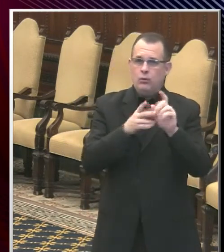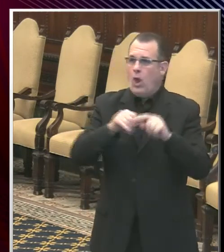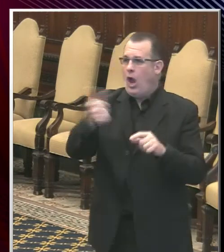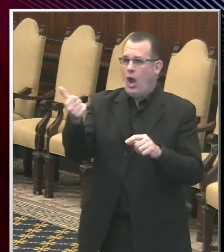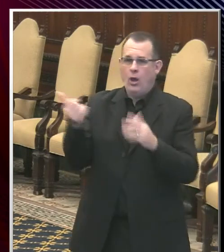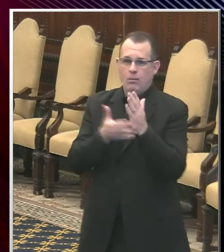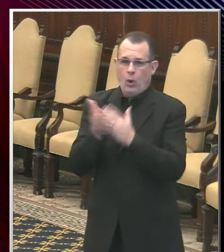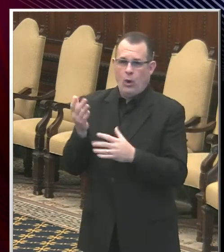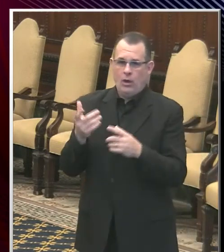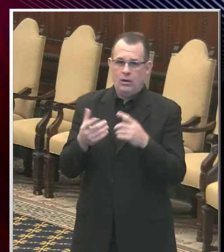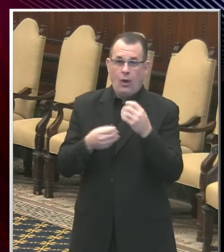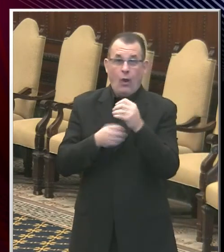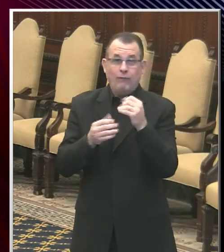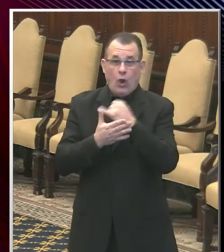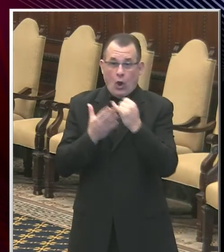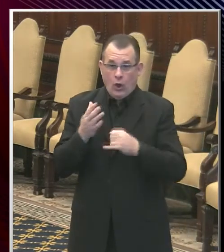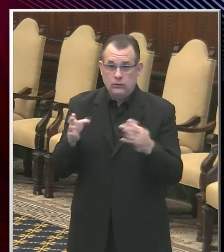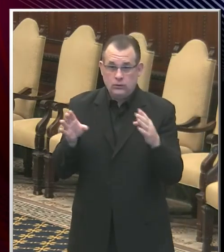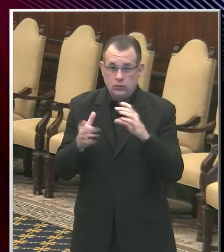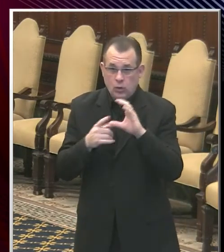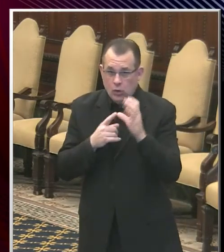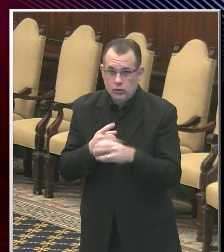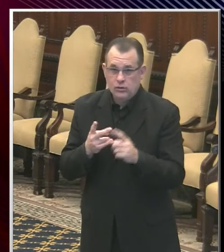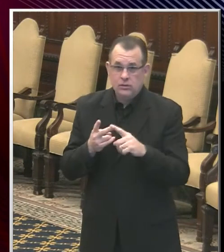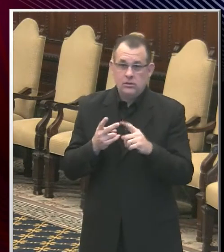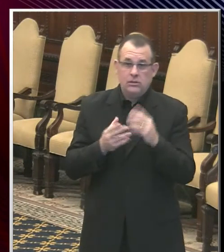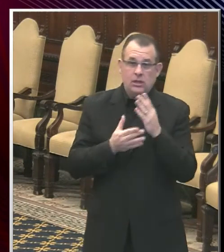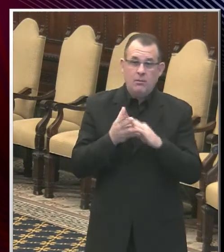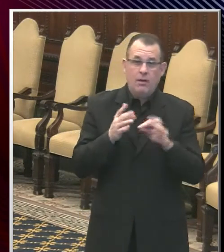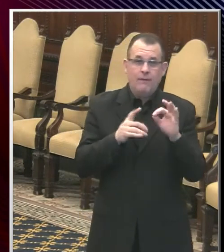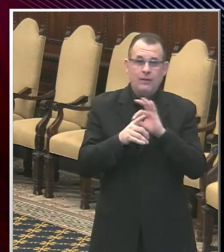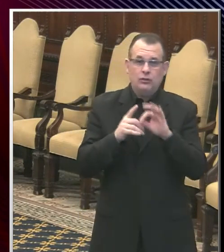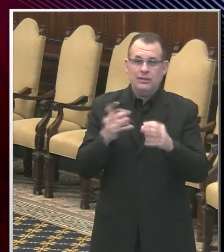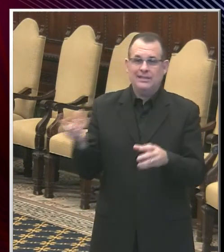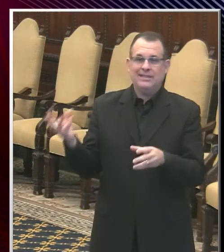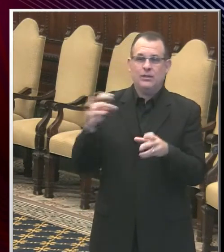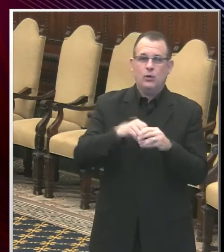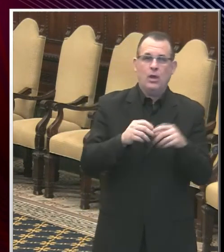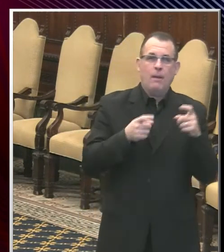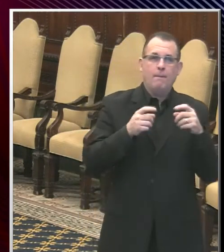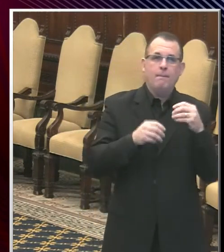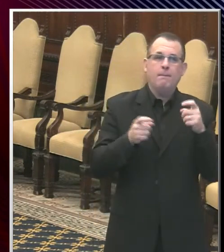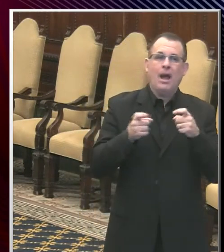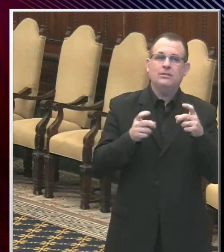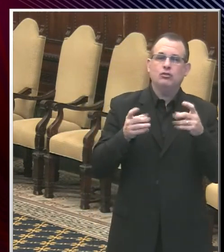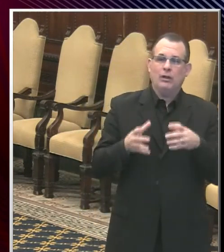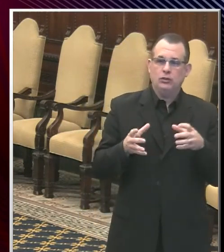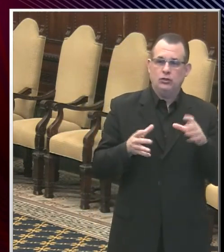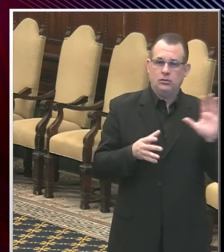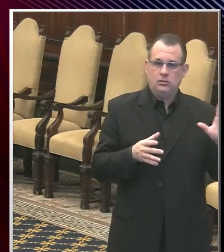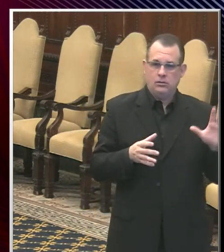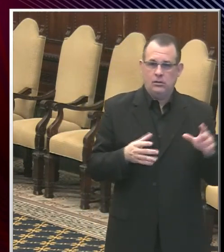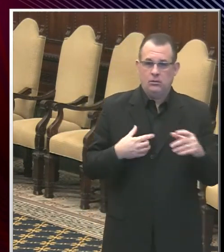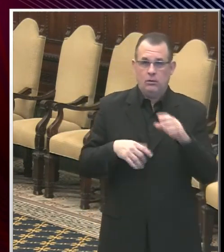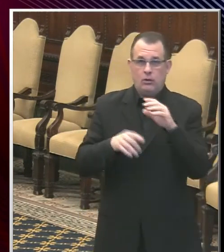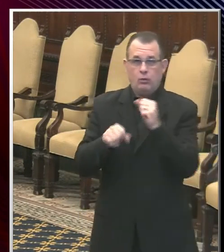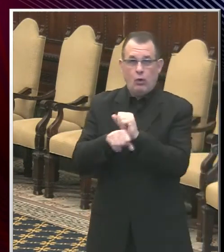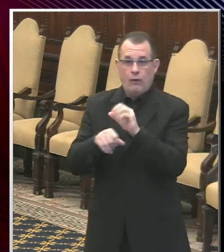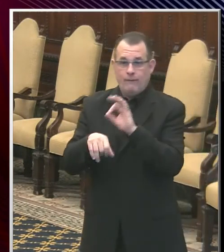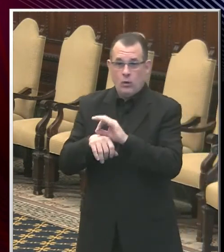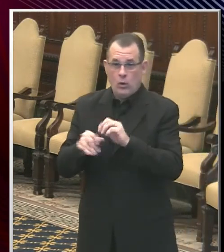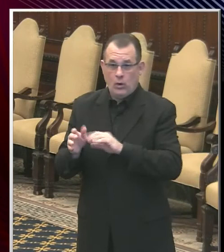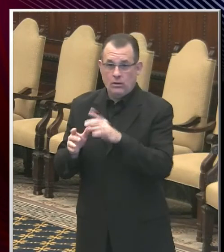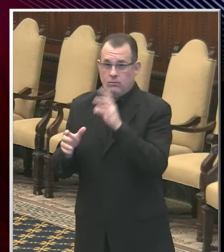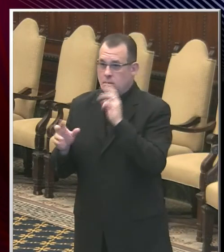Culture, some of those functions will be absorbed into the Managing Director's office, the Office of Workforce Development. Some of those functions will